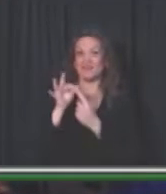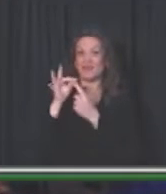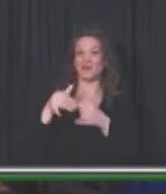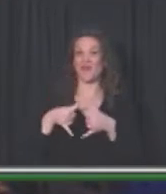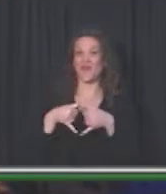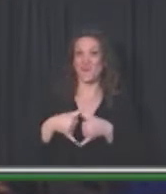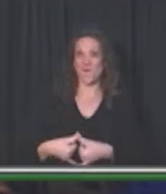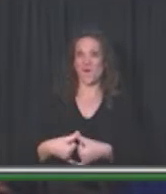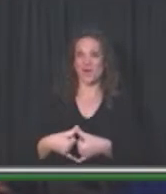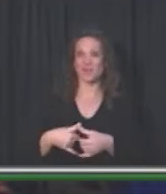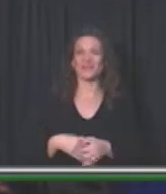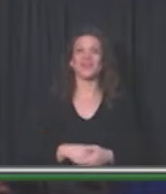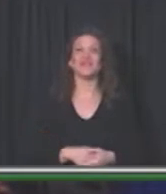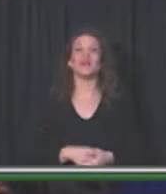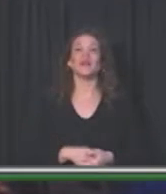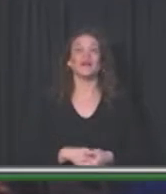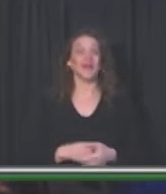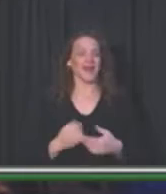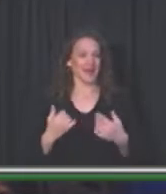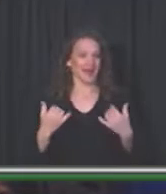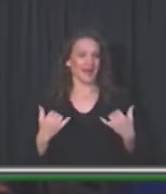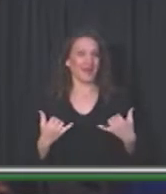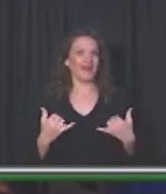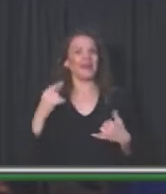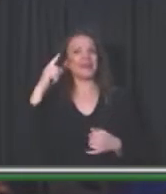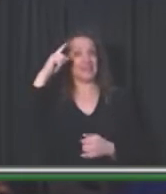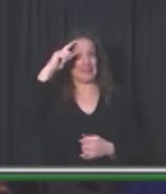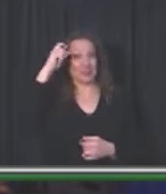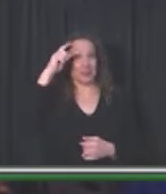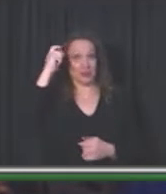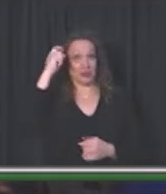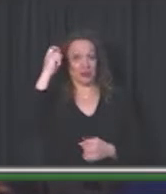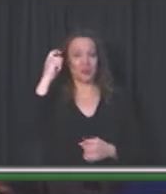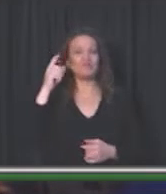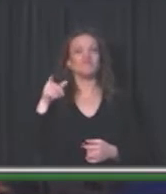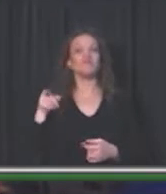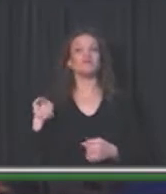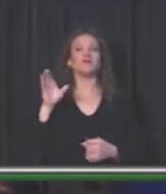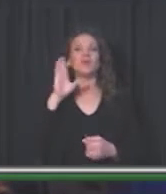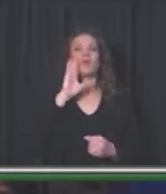She's going to be going back to Indiana for the summer